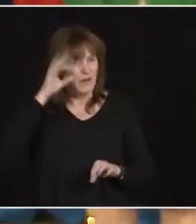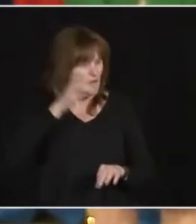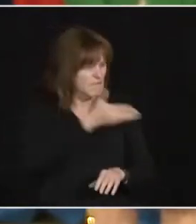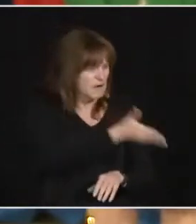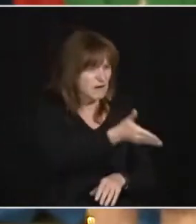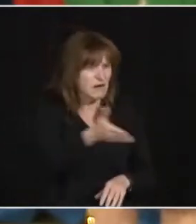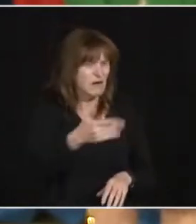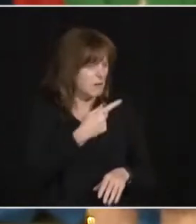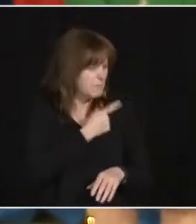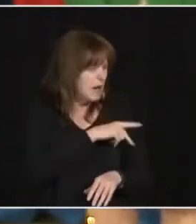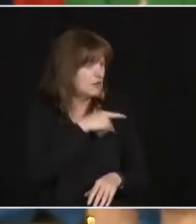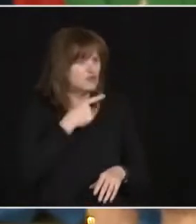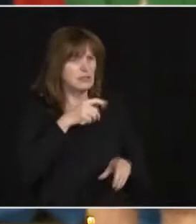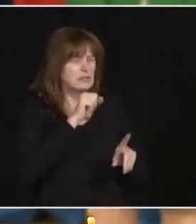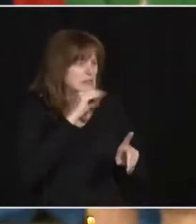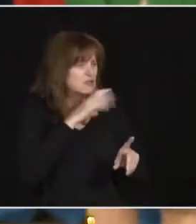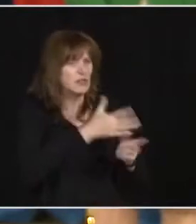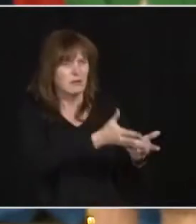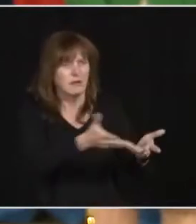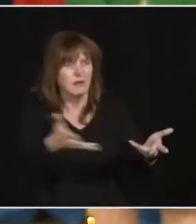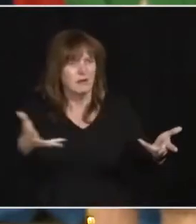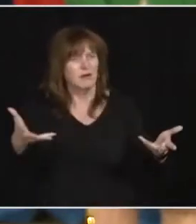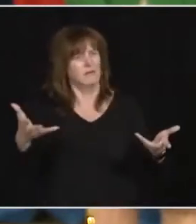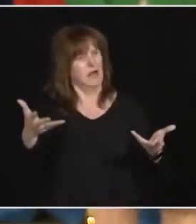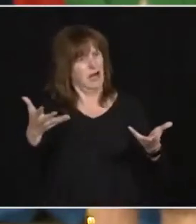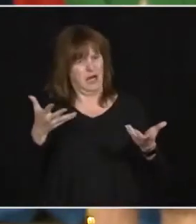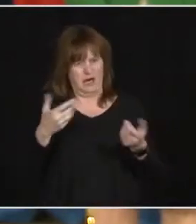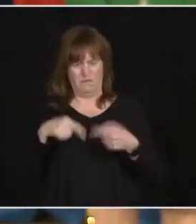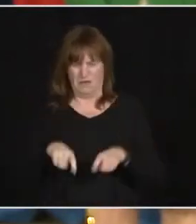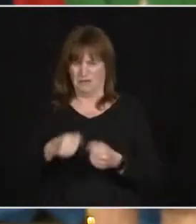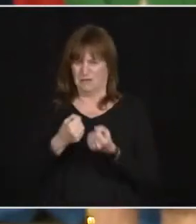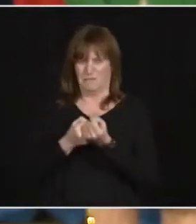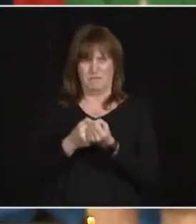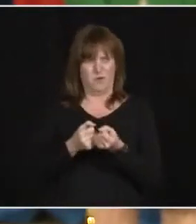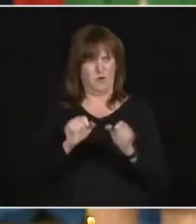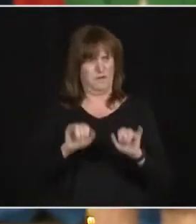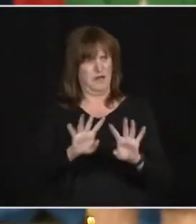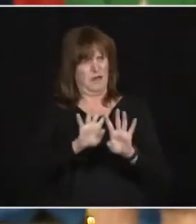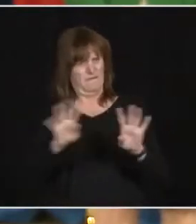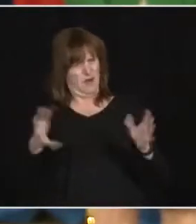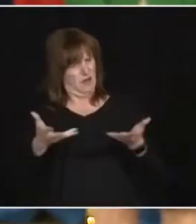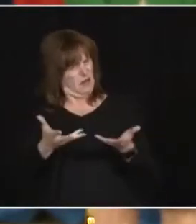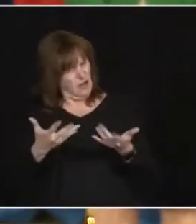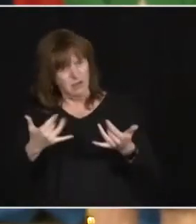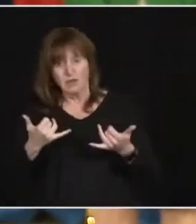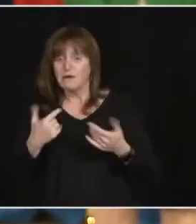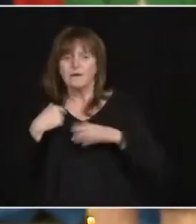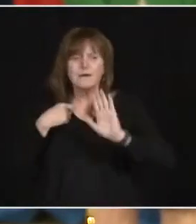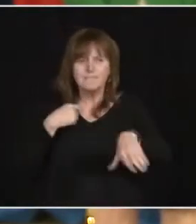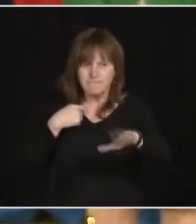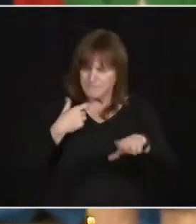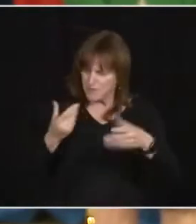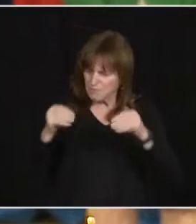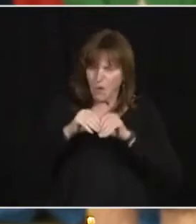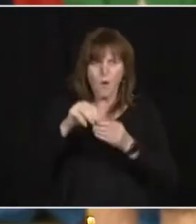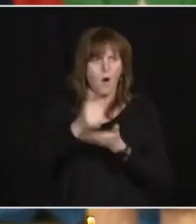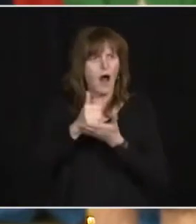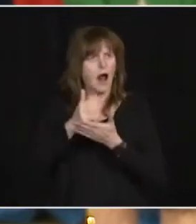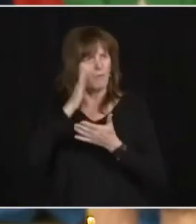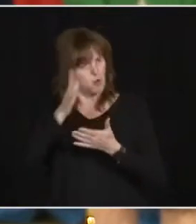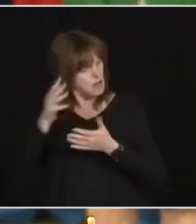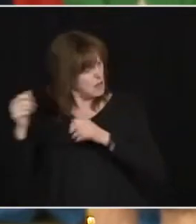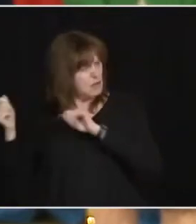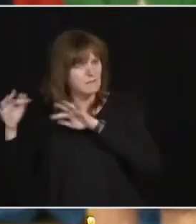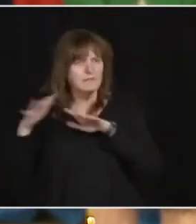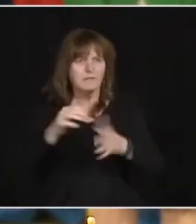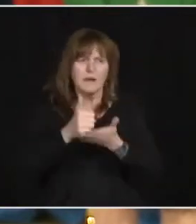support. And I want them to know more help is on the way. I said we would do absolutely everything